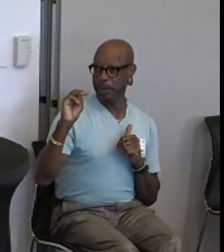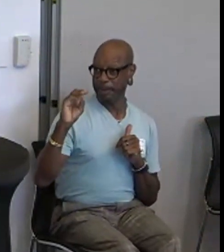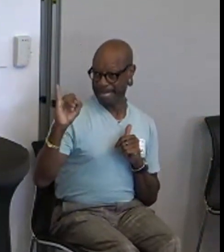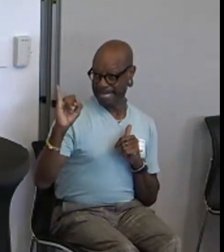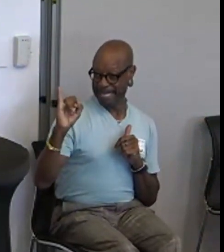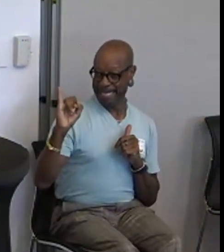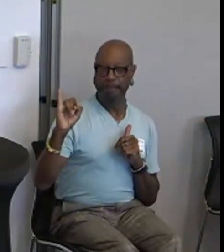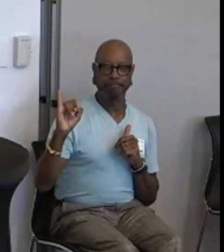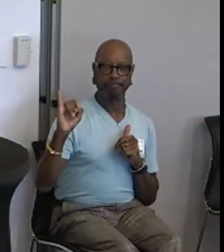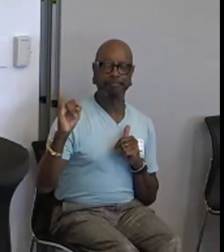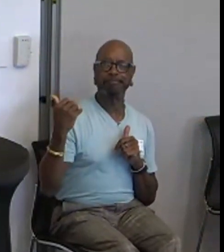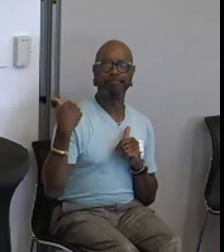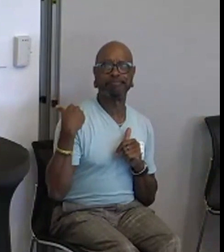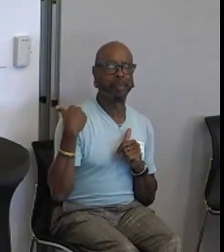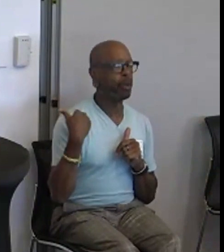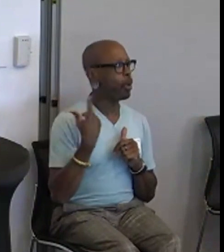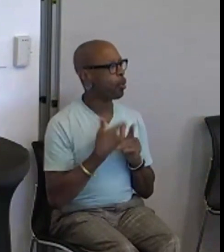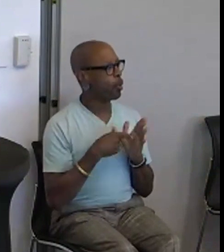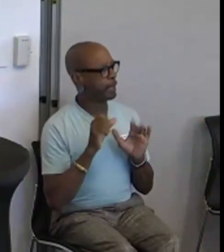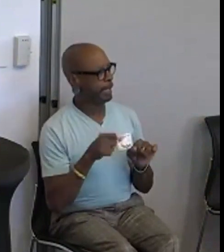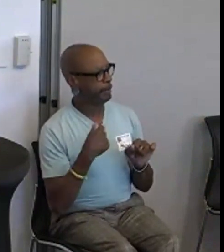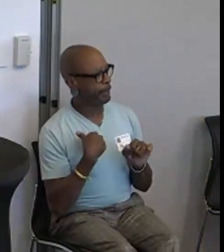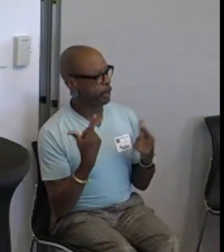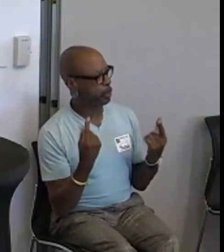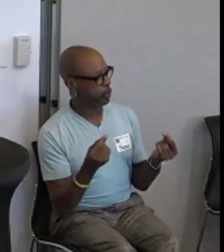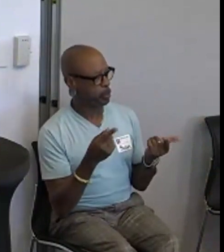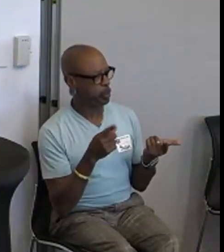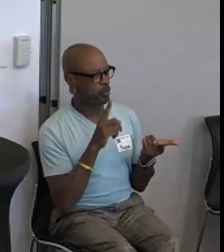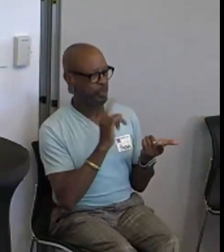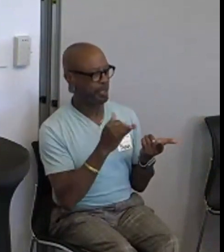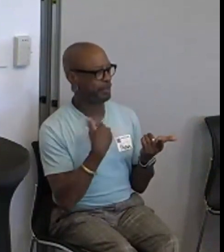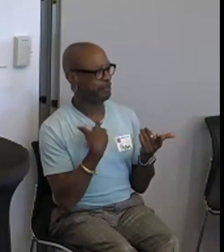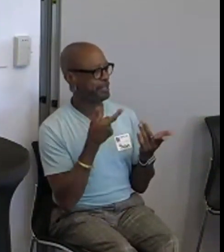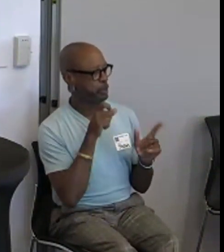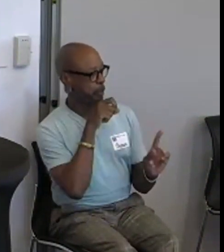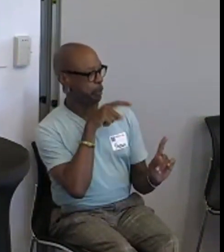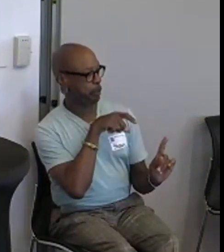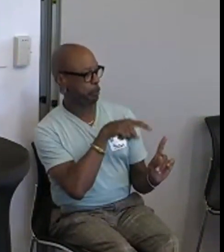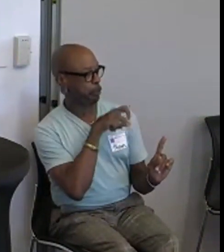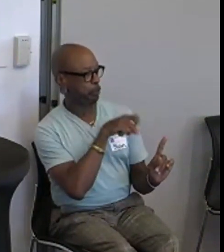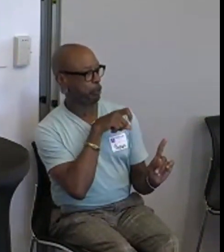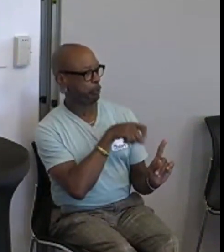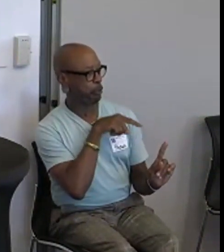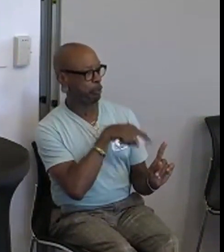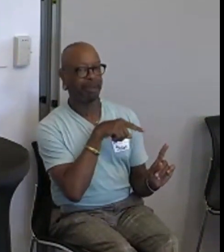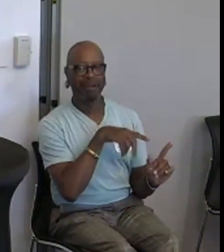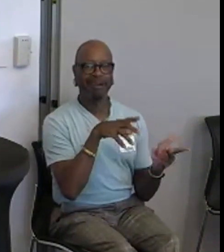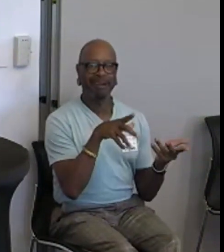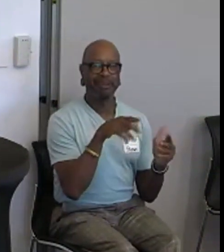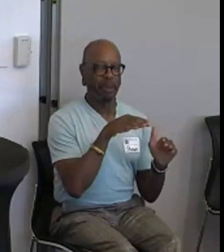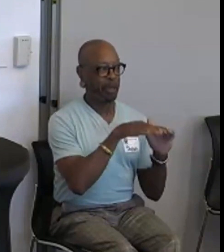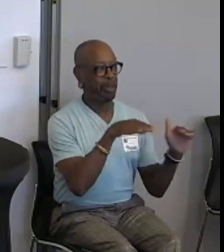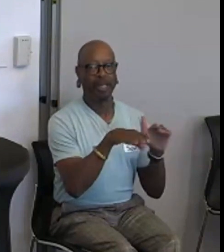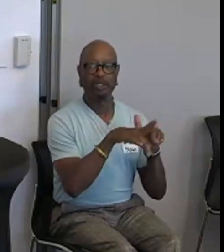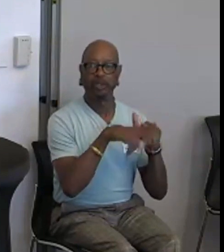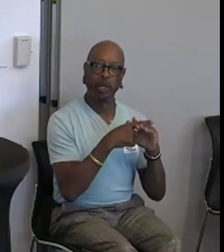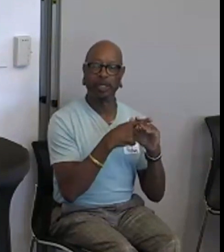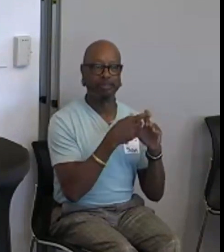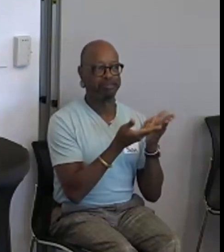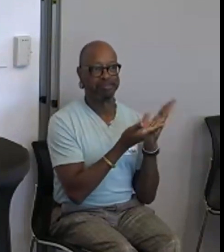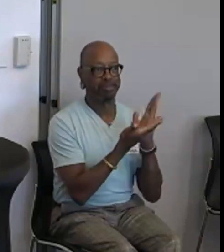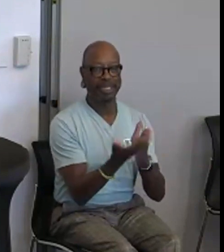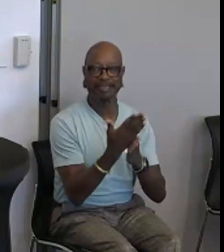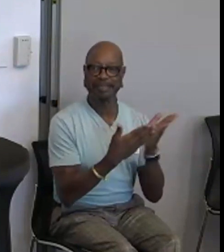like, what can I do to sort of start bringing like some tactile